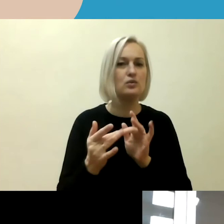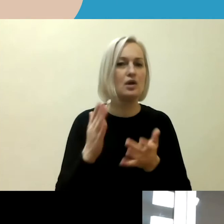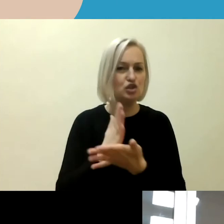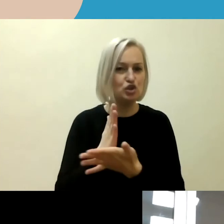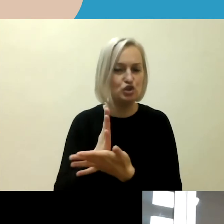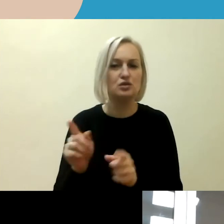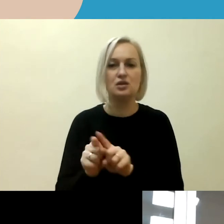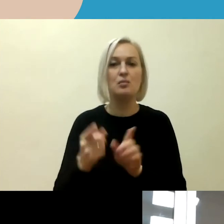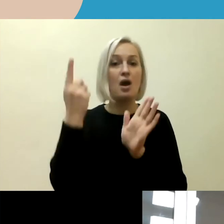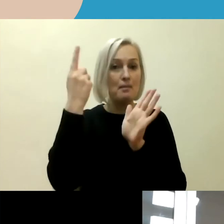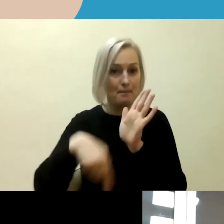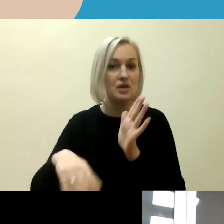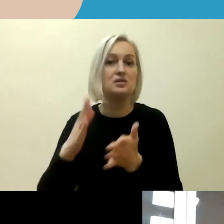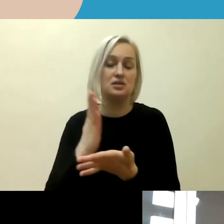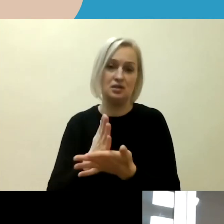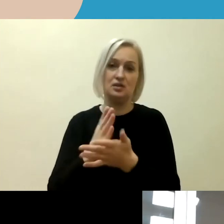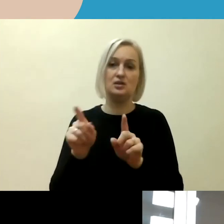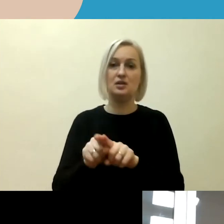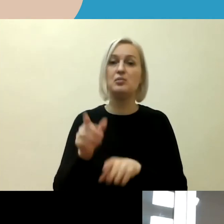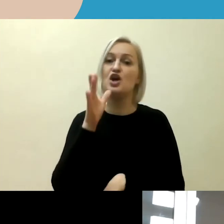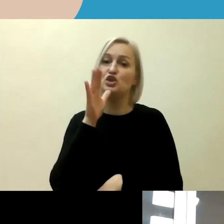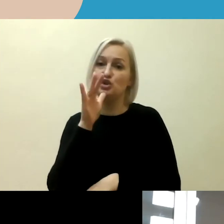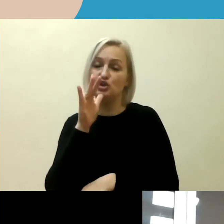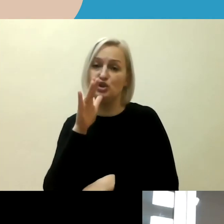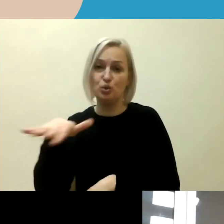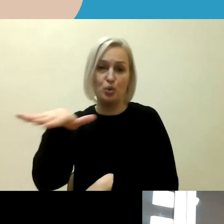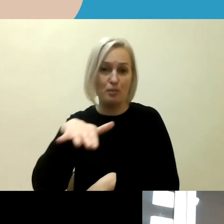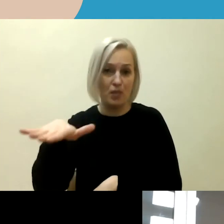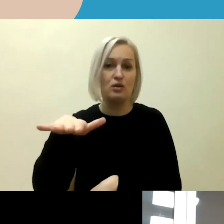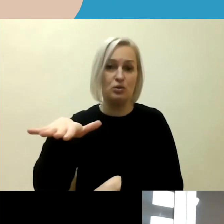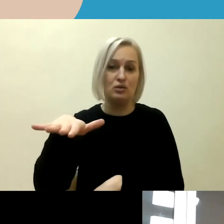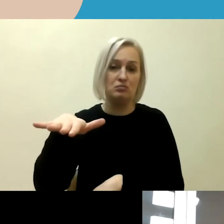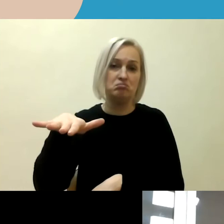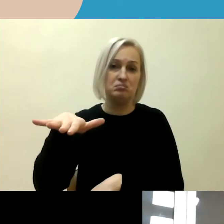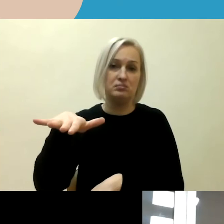try to maintain contacts with our community members.